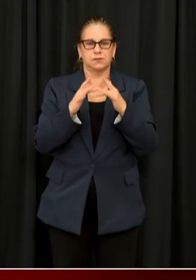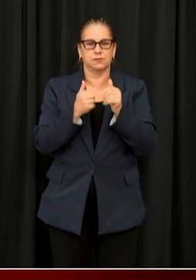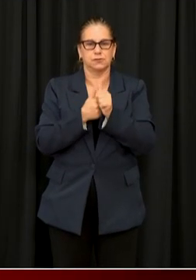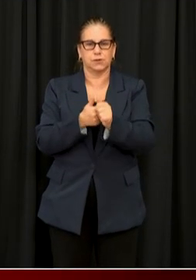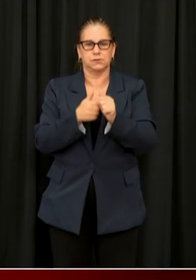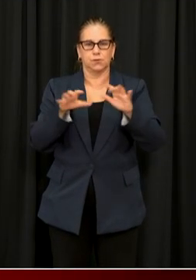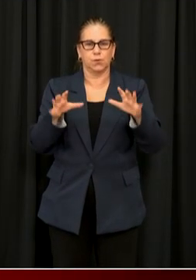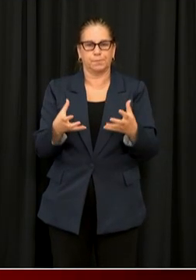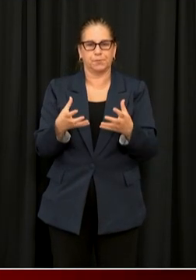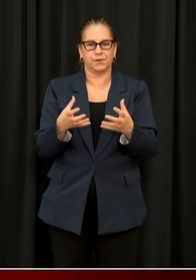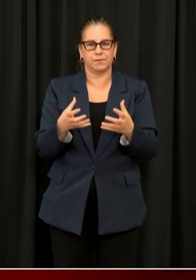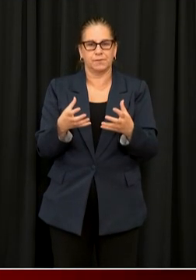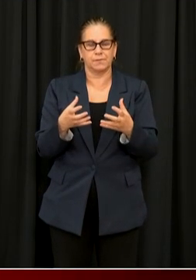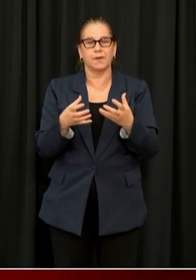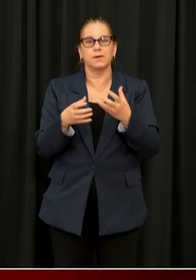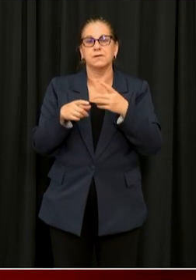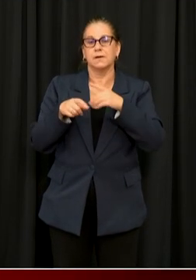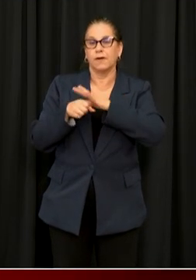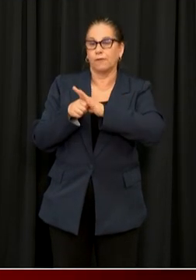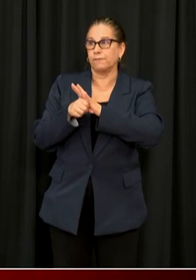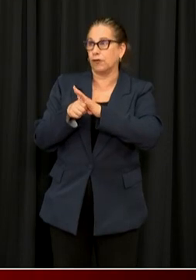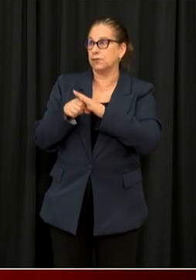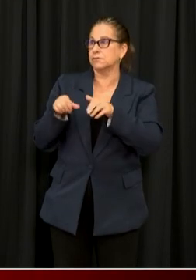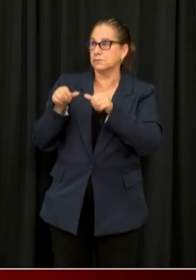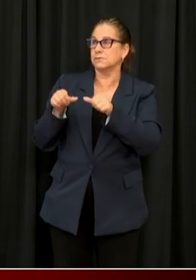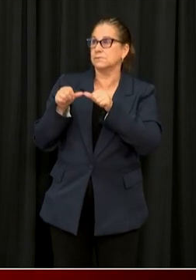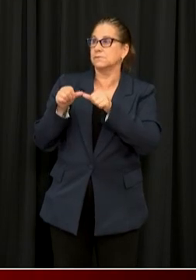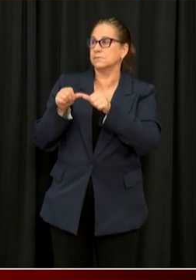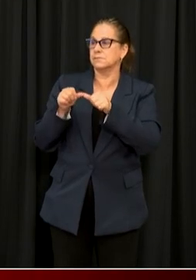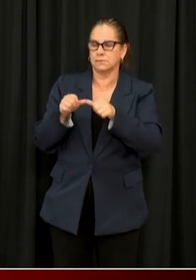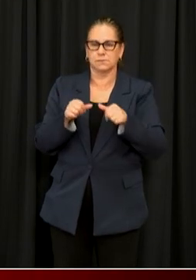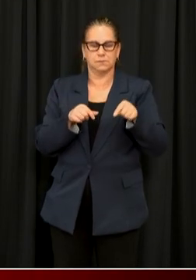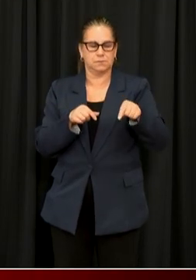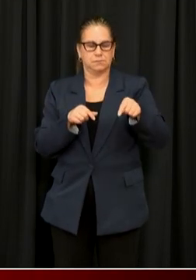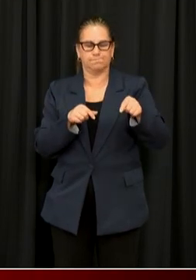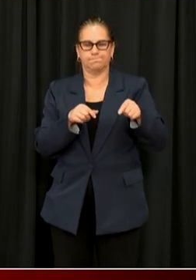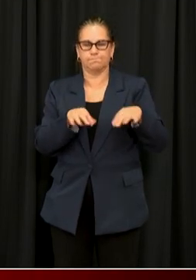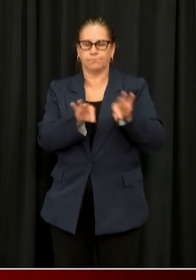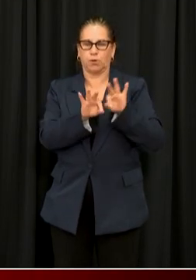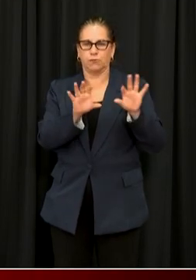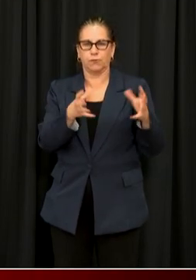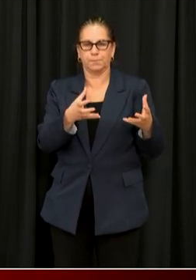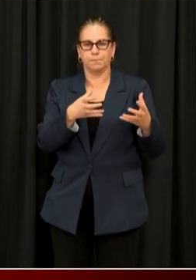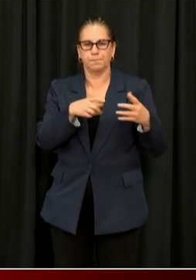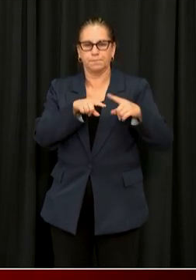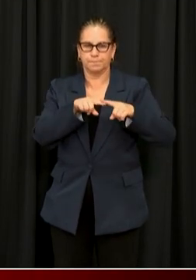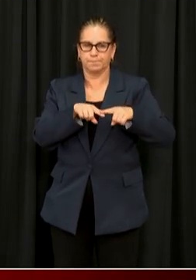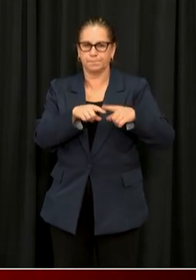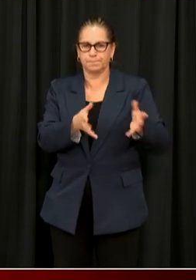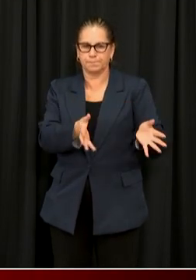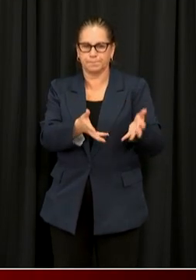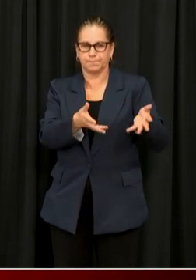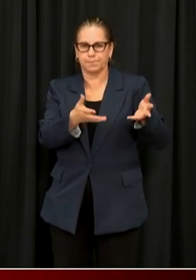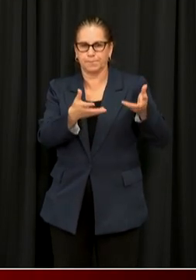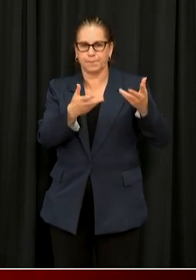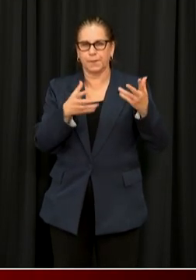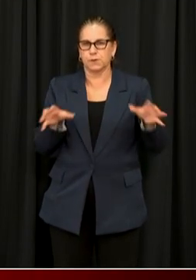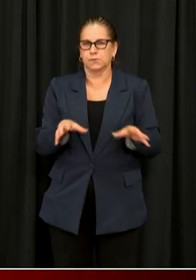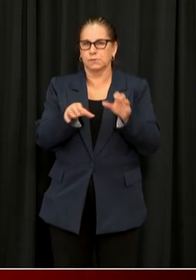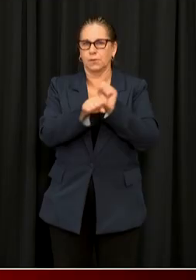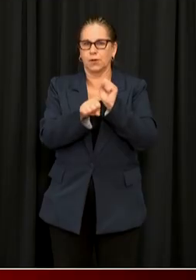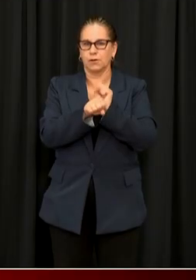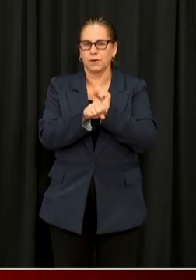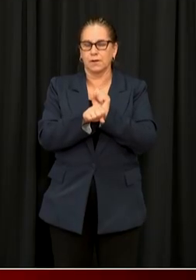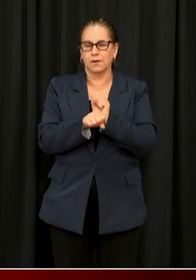dictates. So I wanted to also mention, and I think I've mentioned before, that our